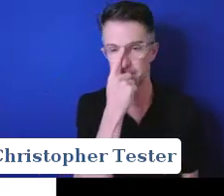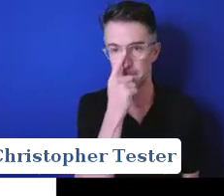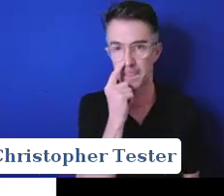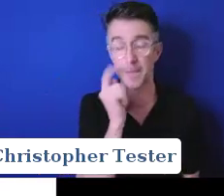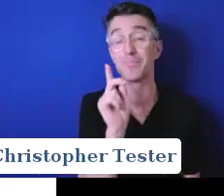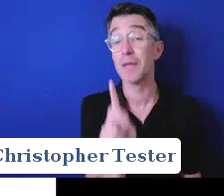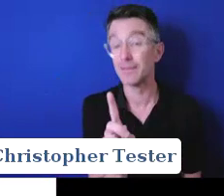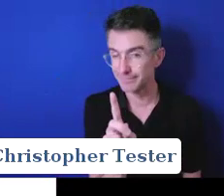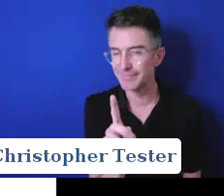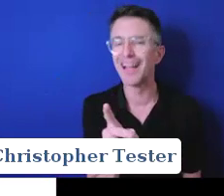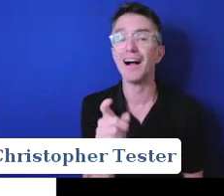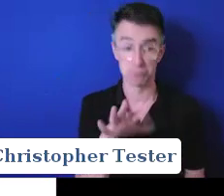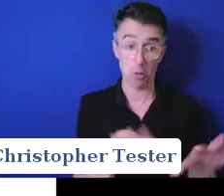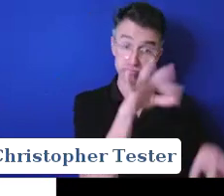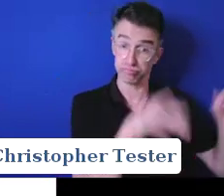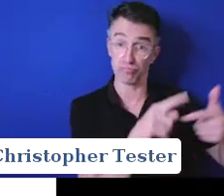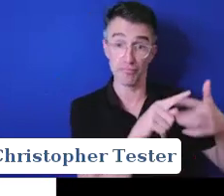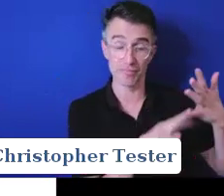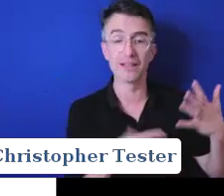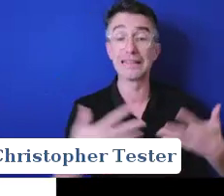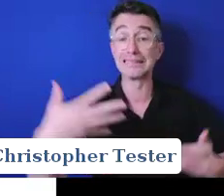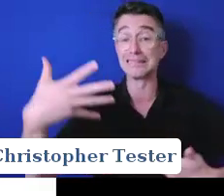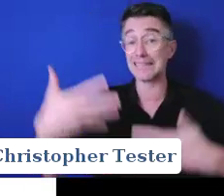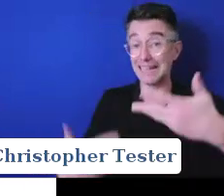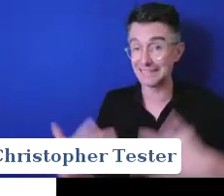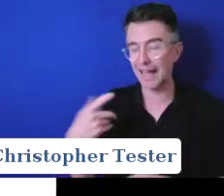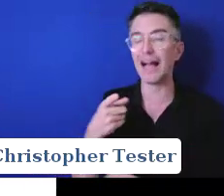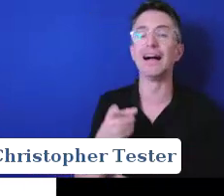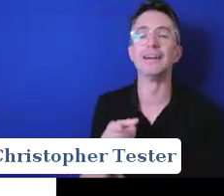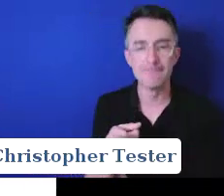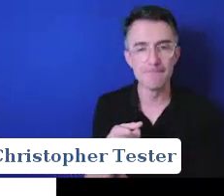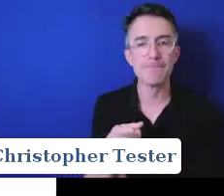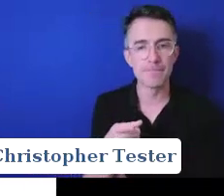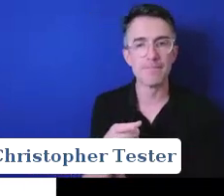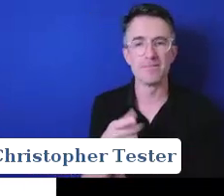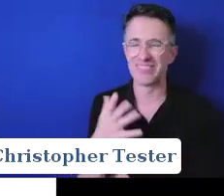Disabilities involvement, could be enhanced to further align